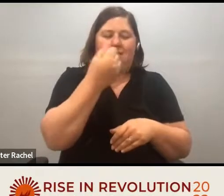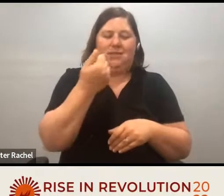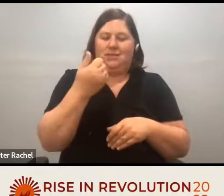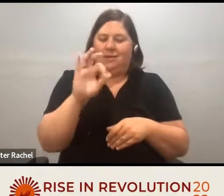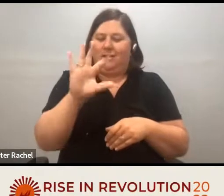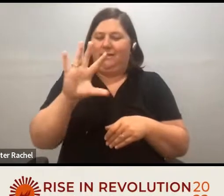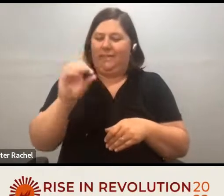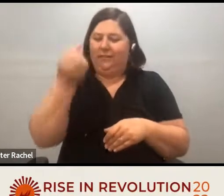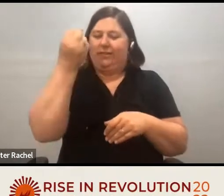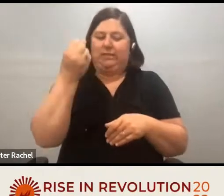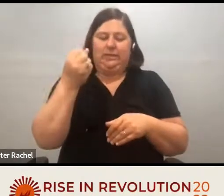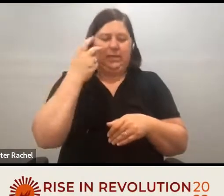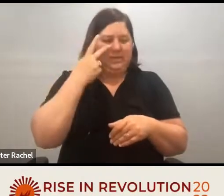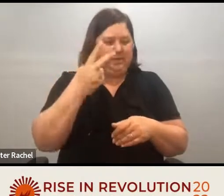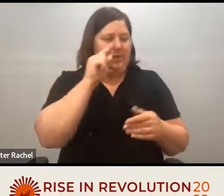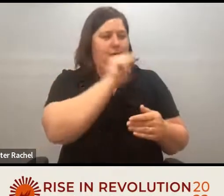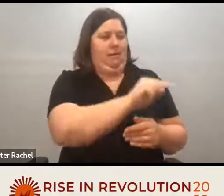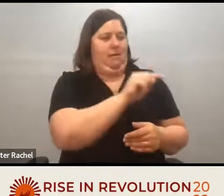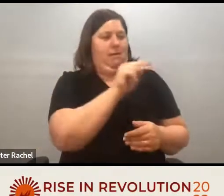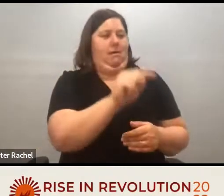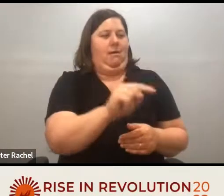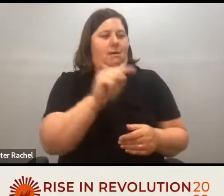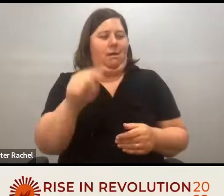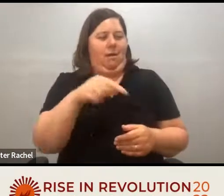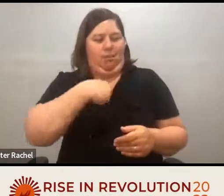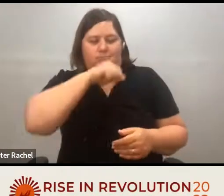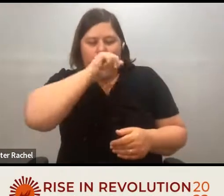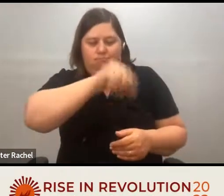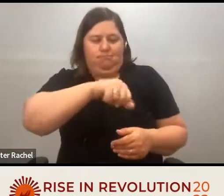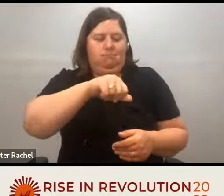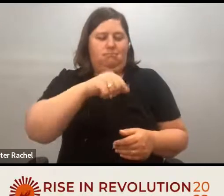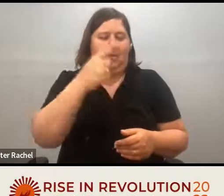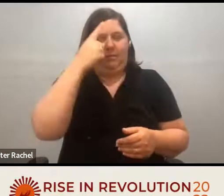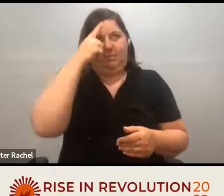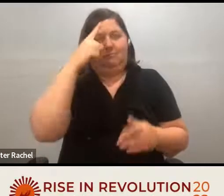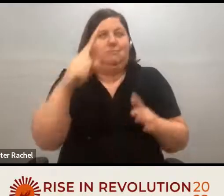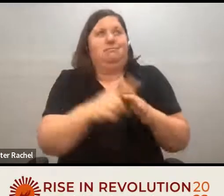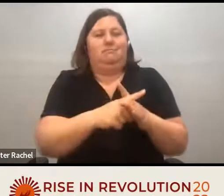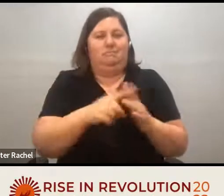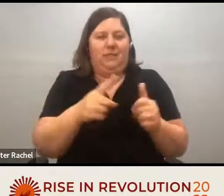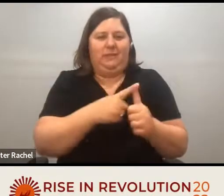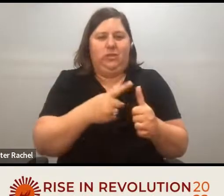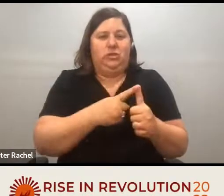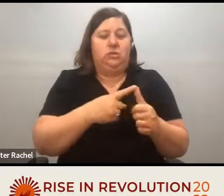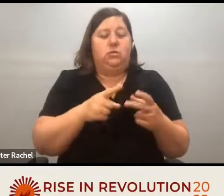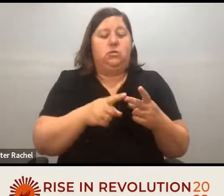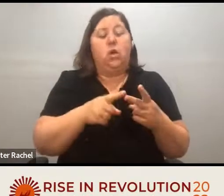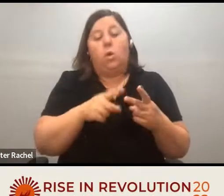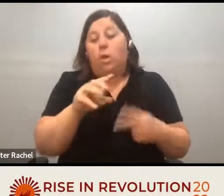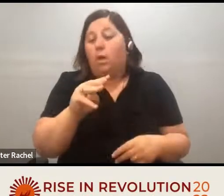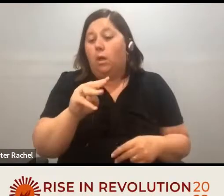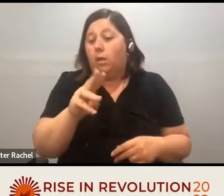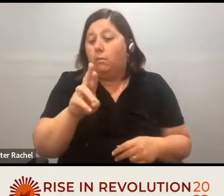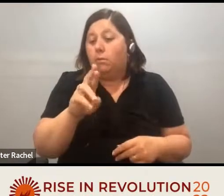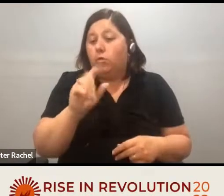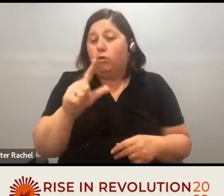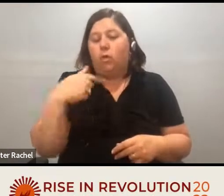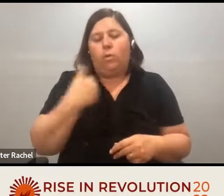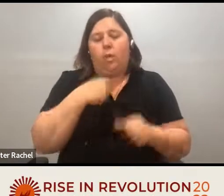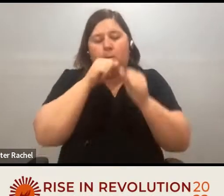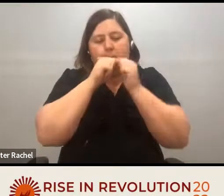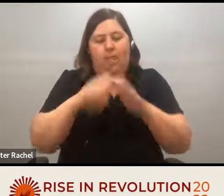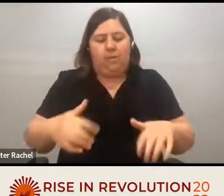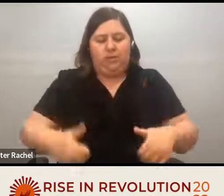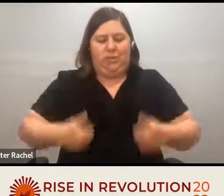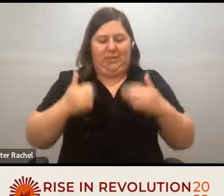when I see documentations like that, I love that. That's one of the first things that comes to mind. Murals, we're blessed to live in a city with so